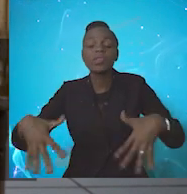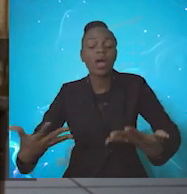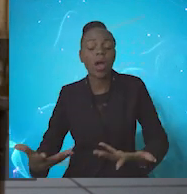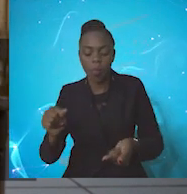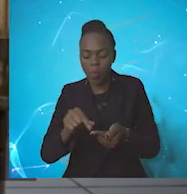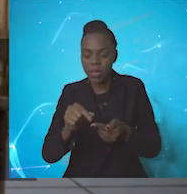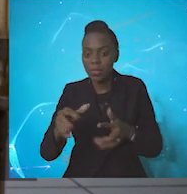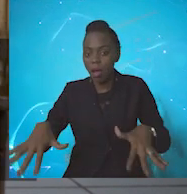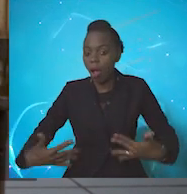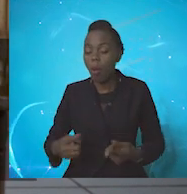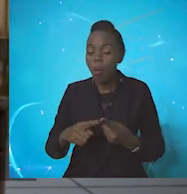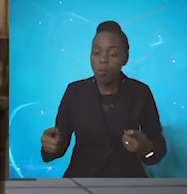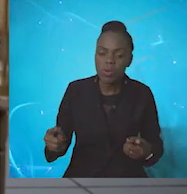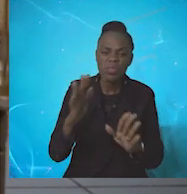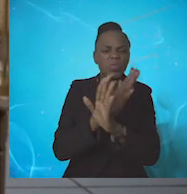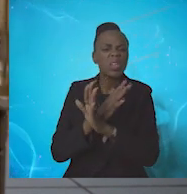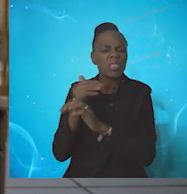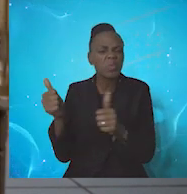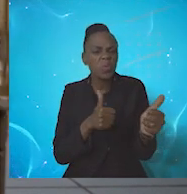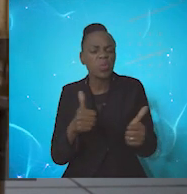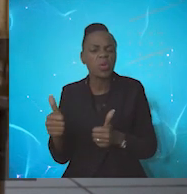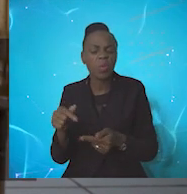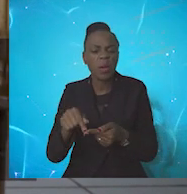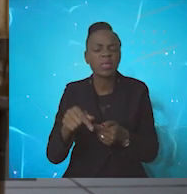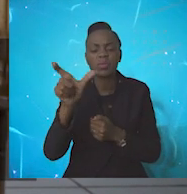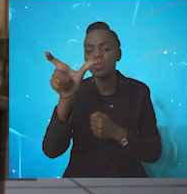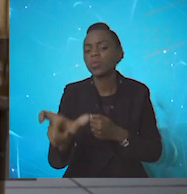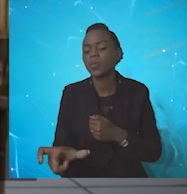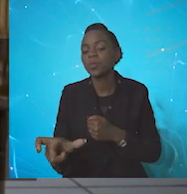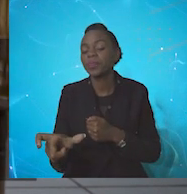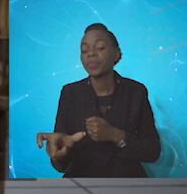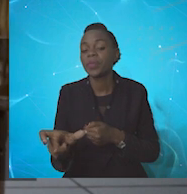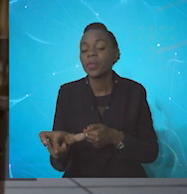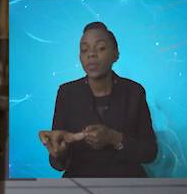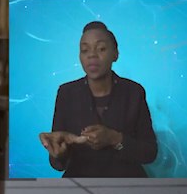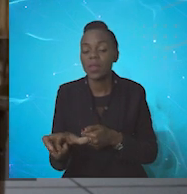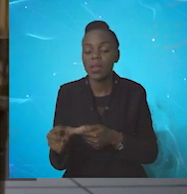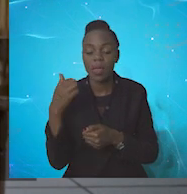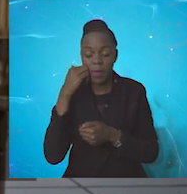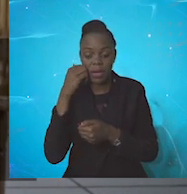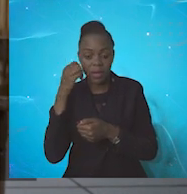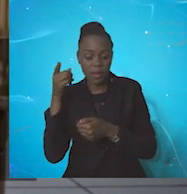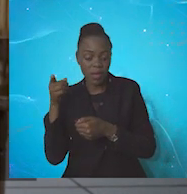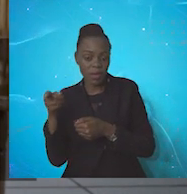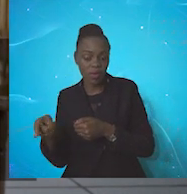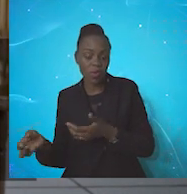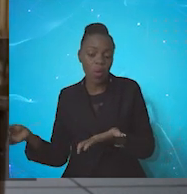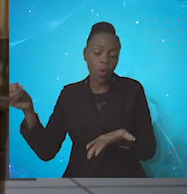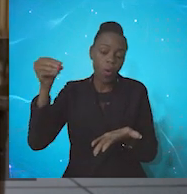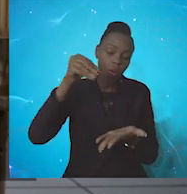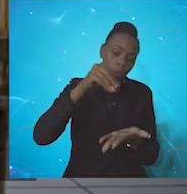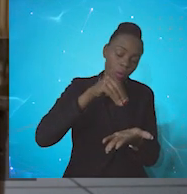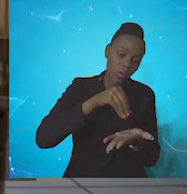mmayeza bwanji, komanso kuti is it safe? Mm-hmm. So meningitis, including